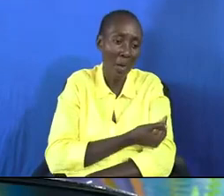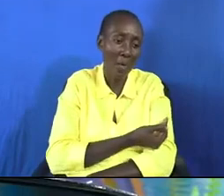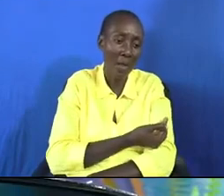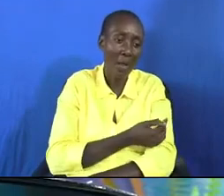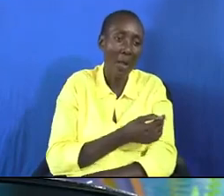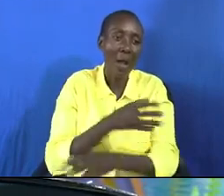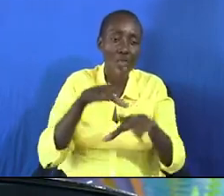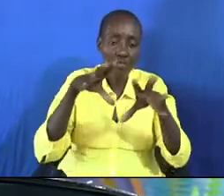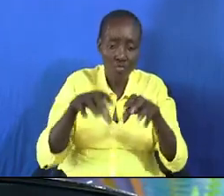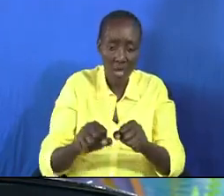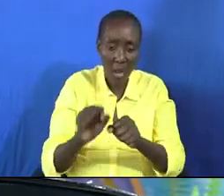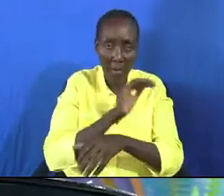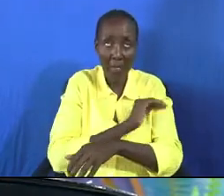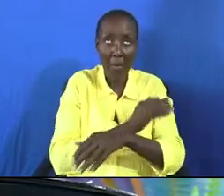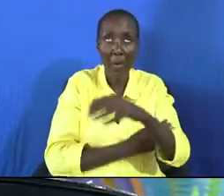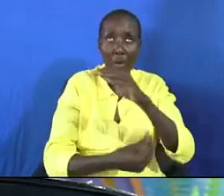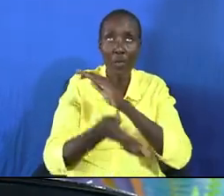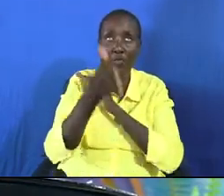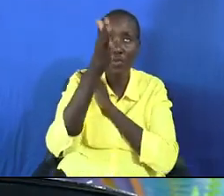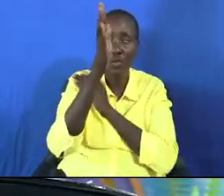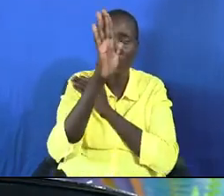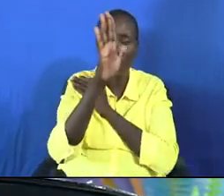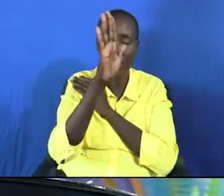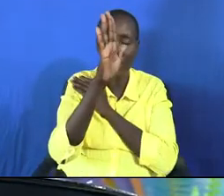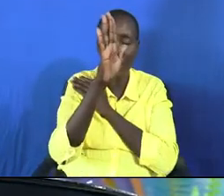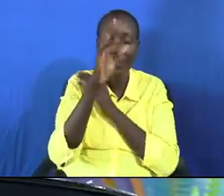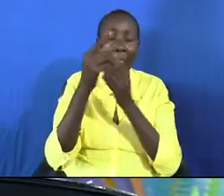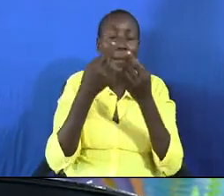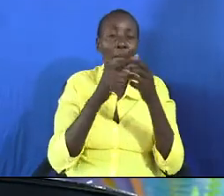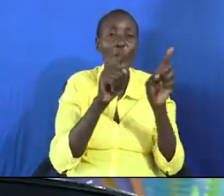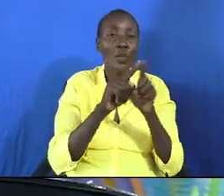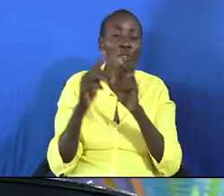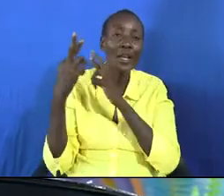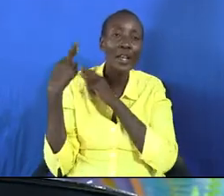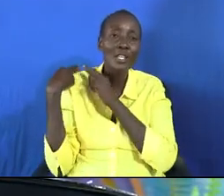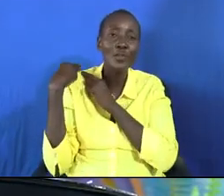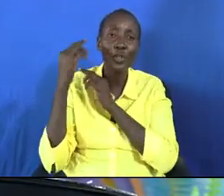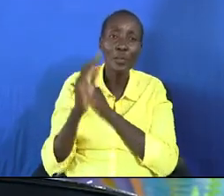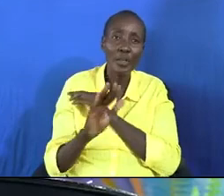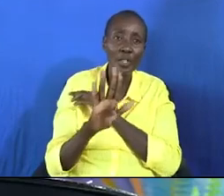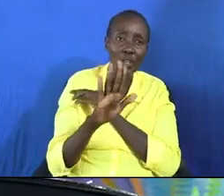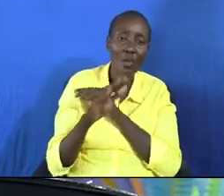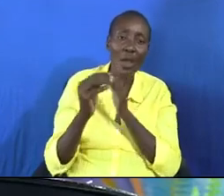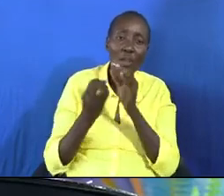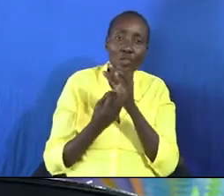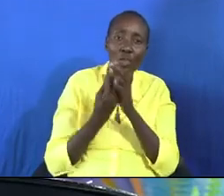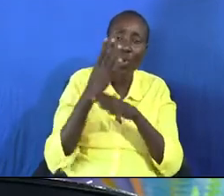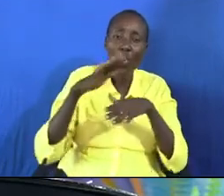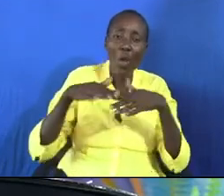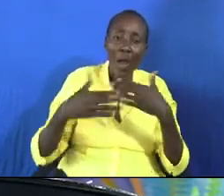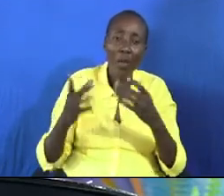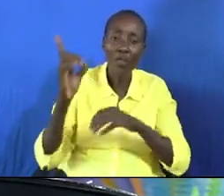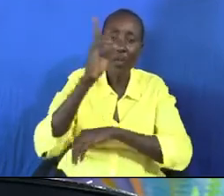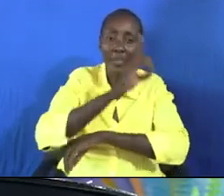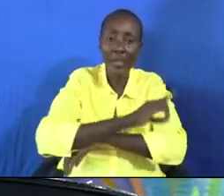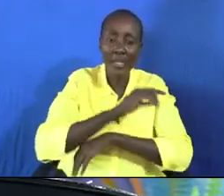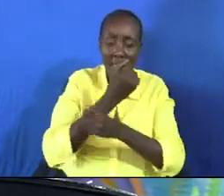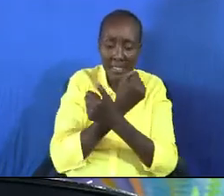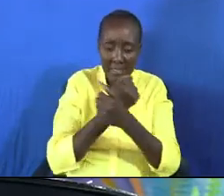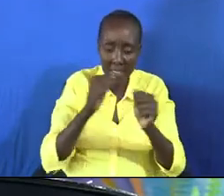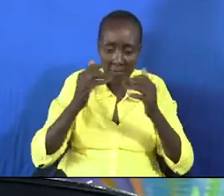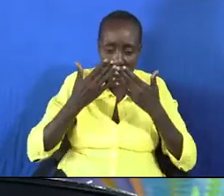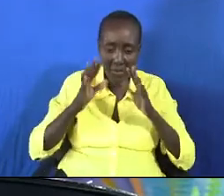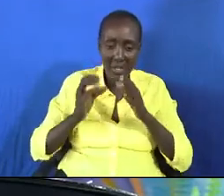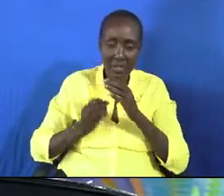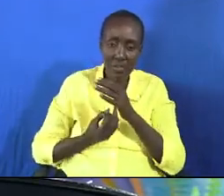in the power of God. It's up to you how you grow from this. The day we are saved, how do